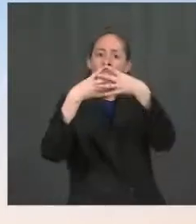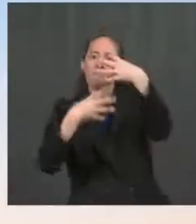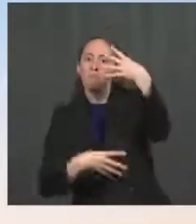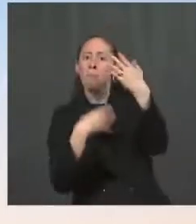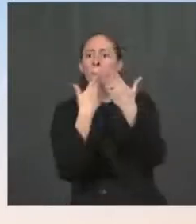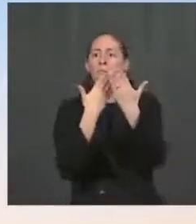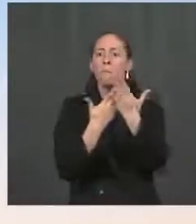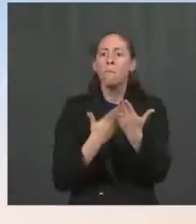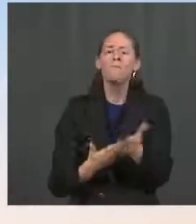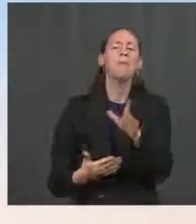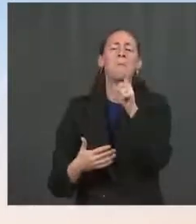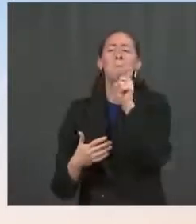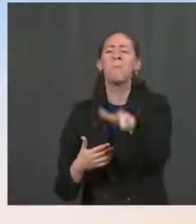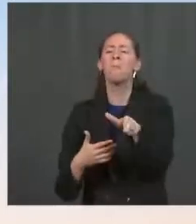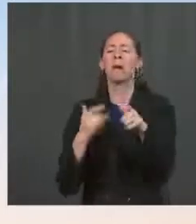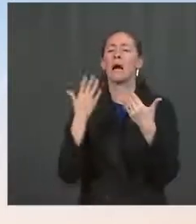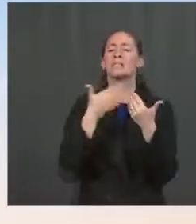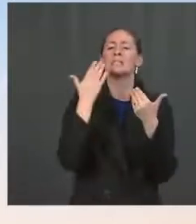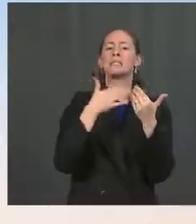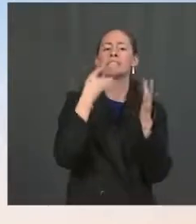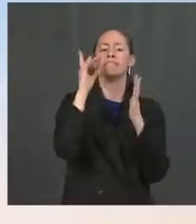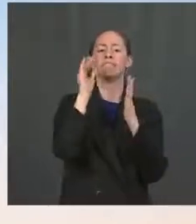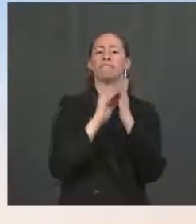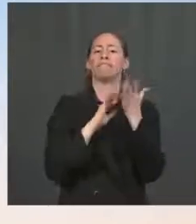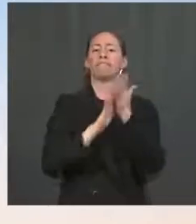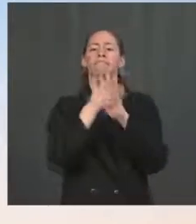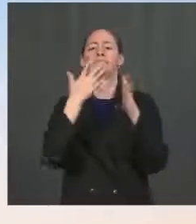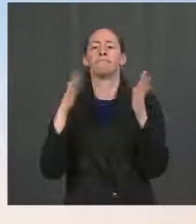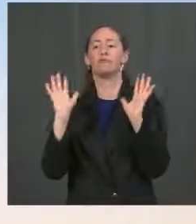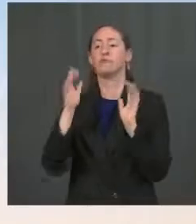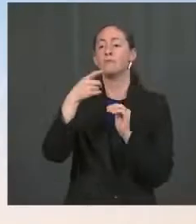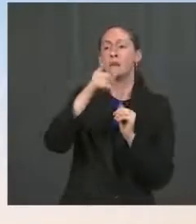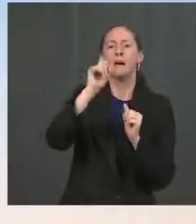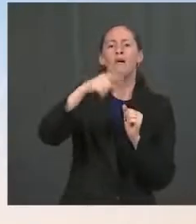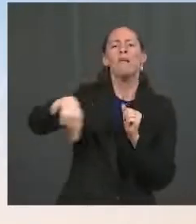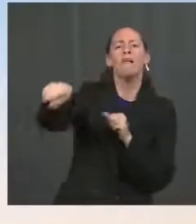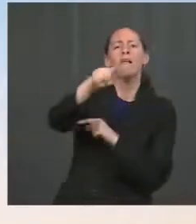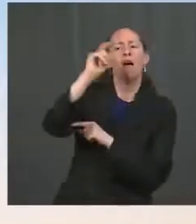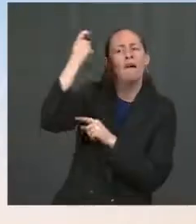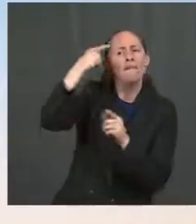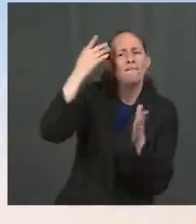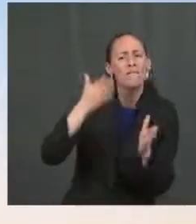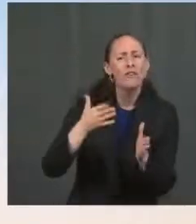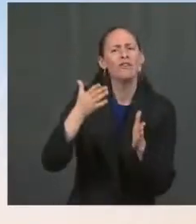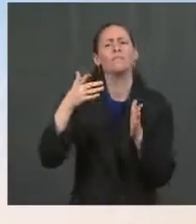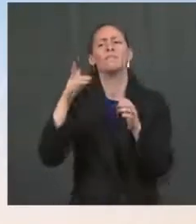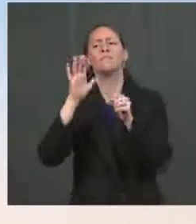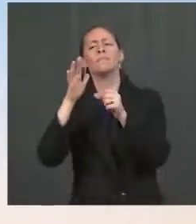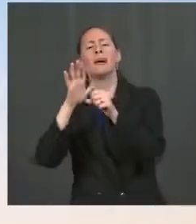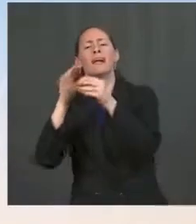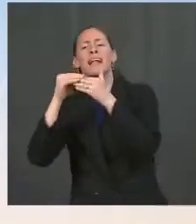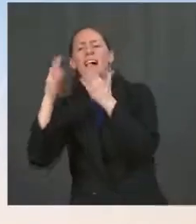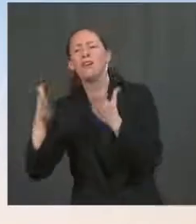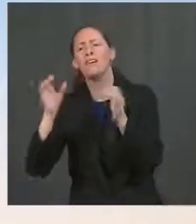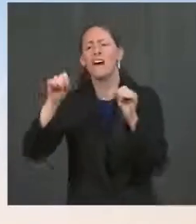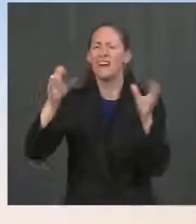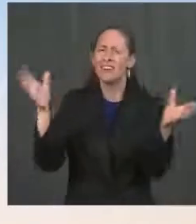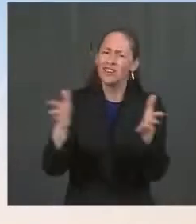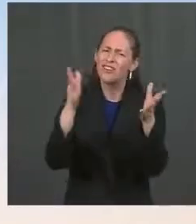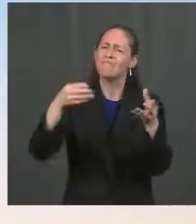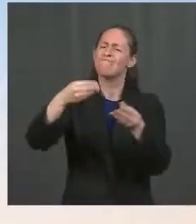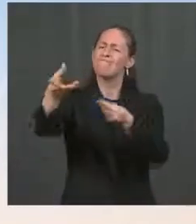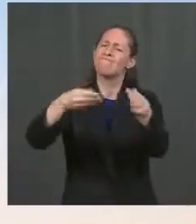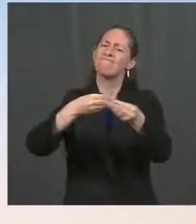requires a little bit less red tape. We've been in touch with governors, with leaders, pressing them to get this money out to landlords and to tenants. We've seen